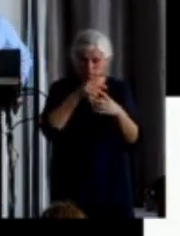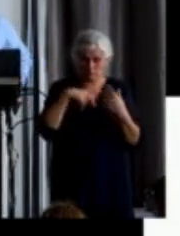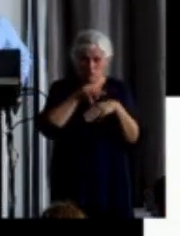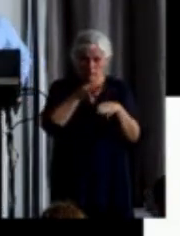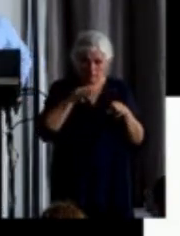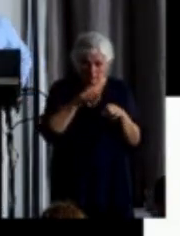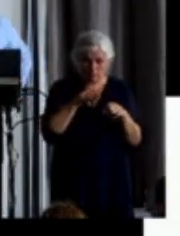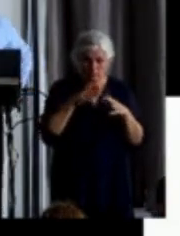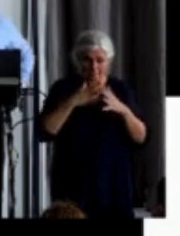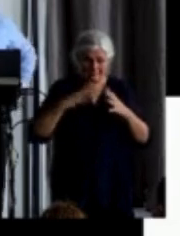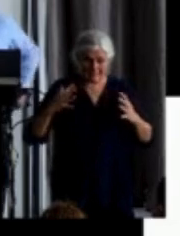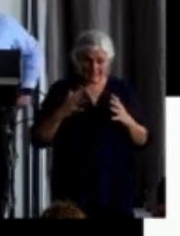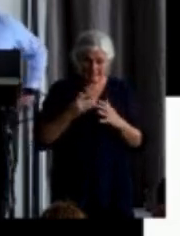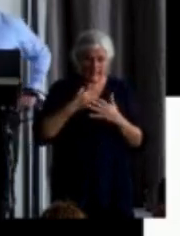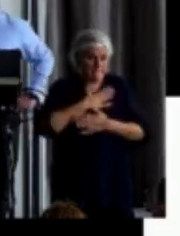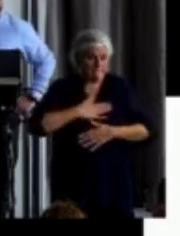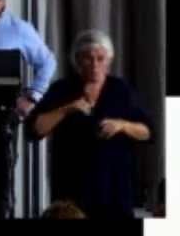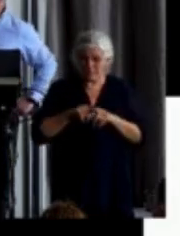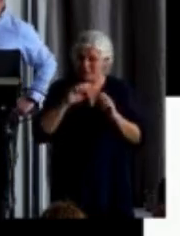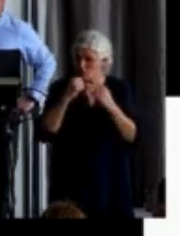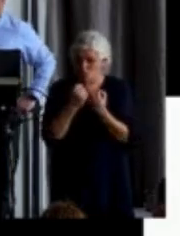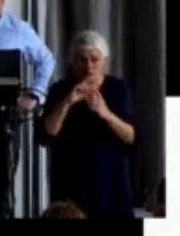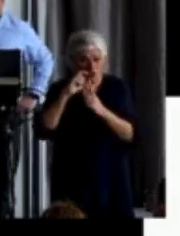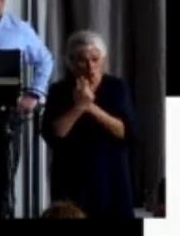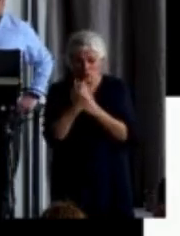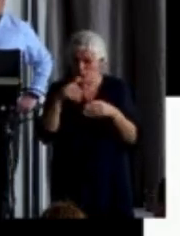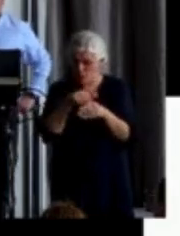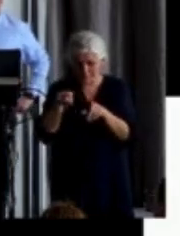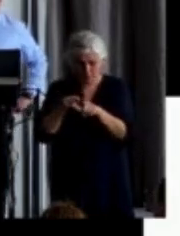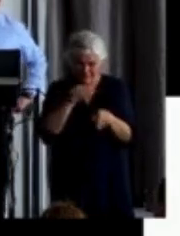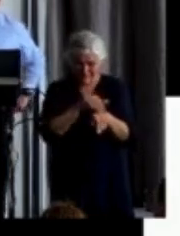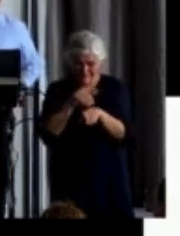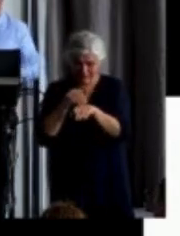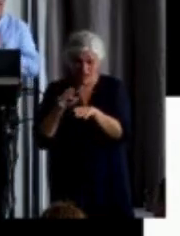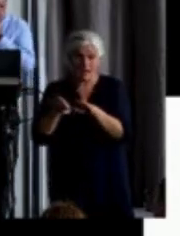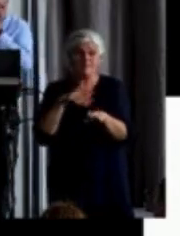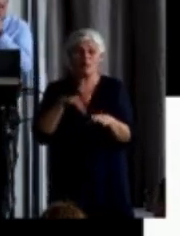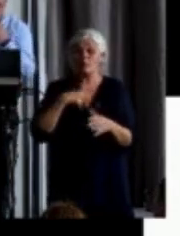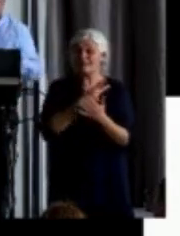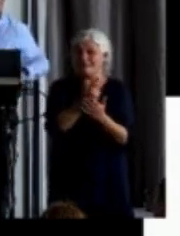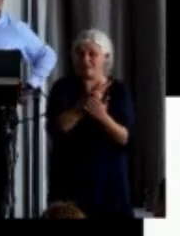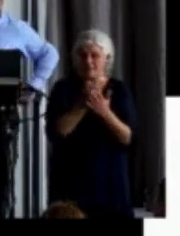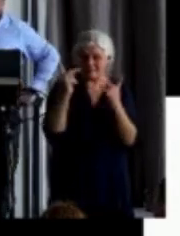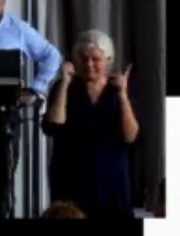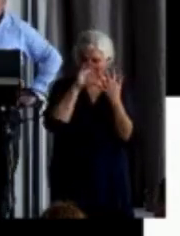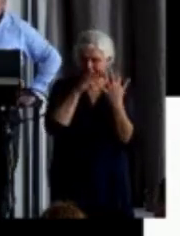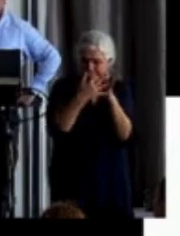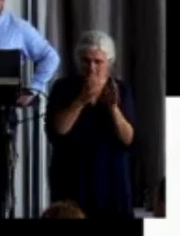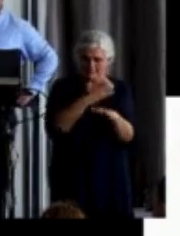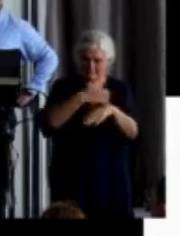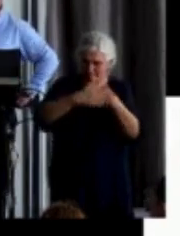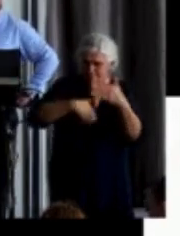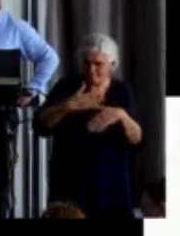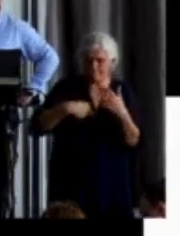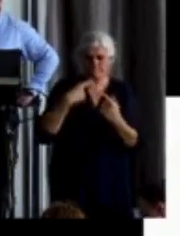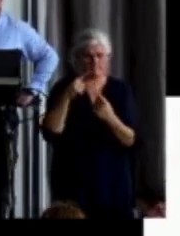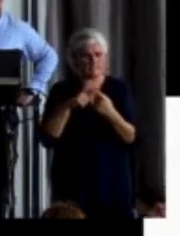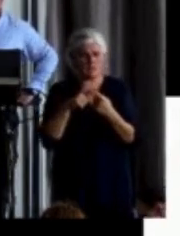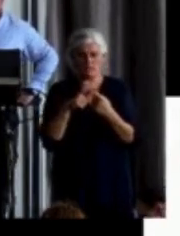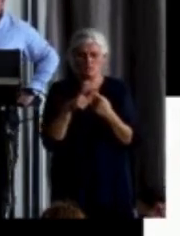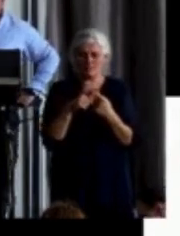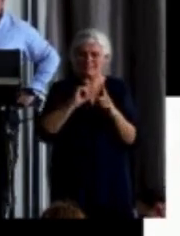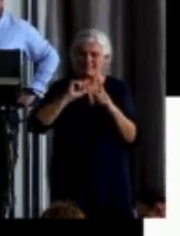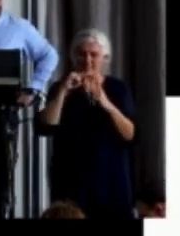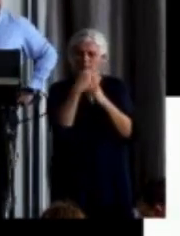people's lives, such as the emotional and social and cultural context. Living with epilepsy is a complex, dynamic, and a